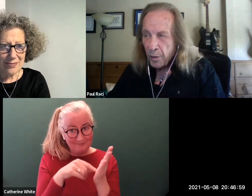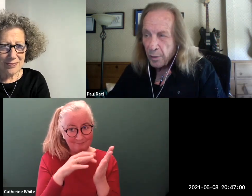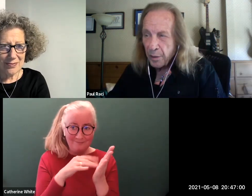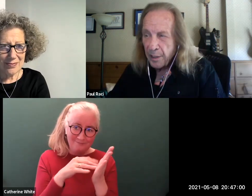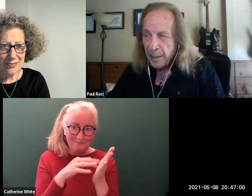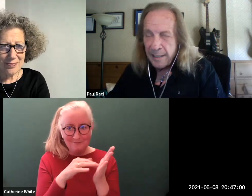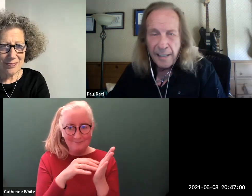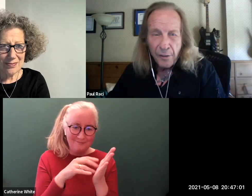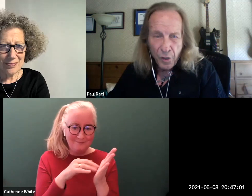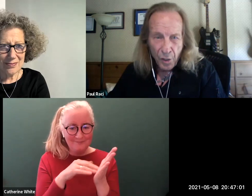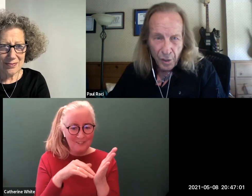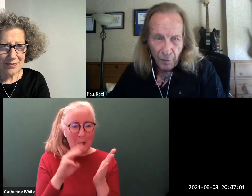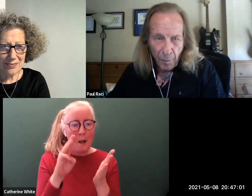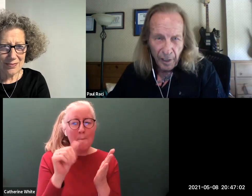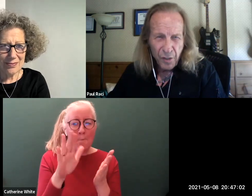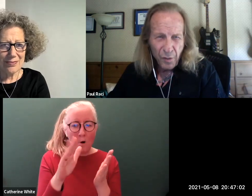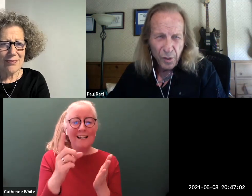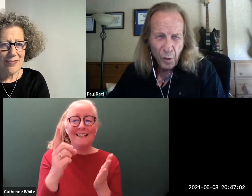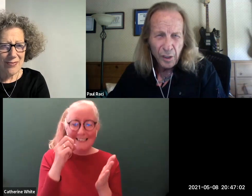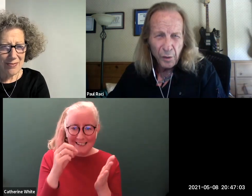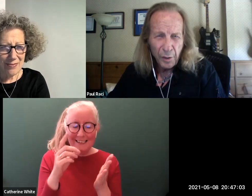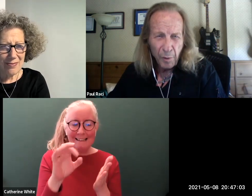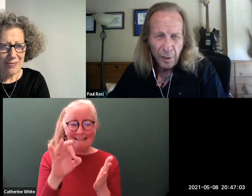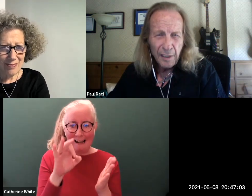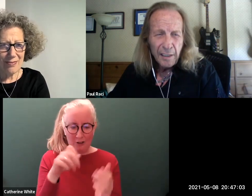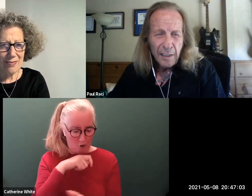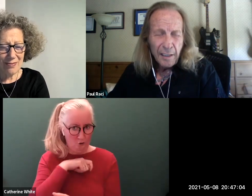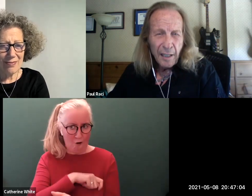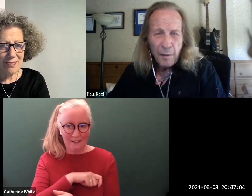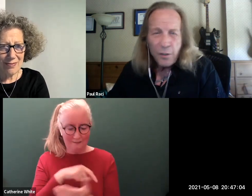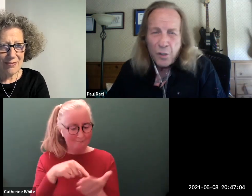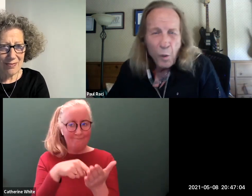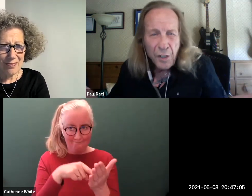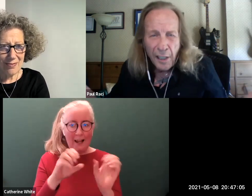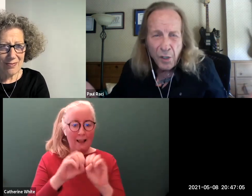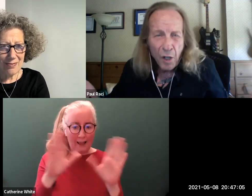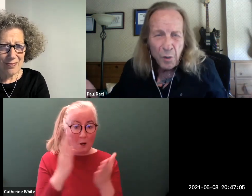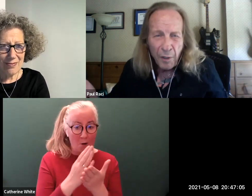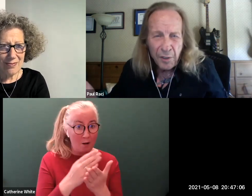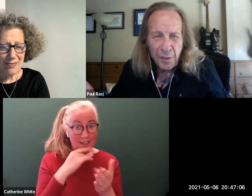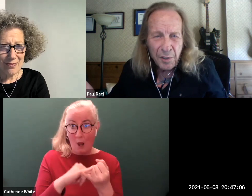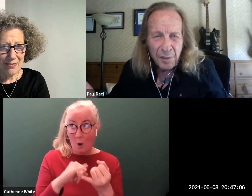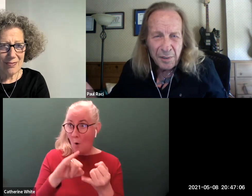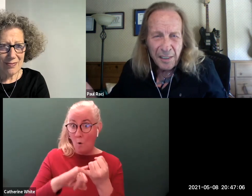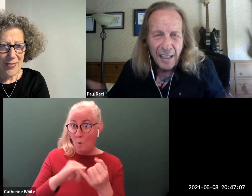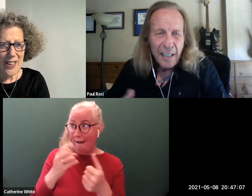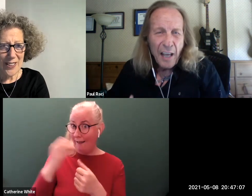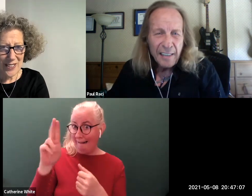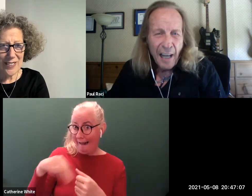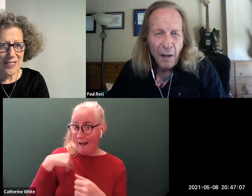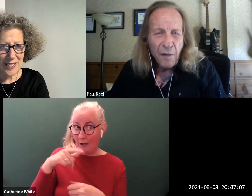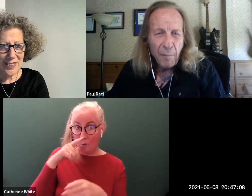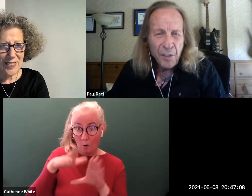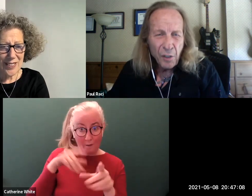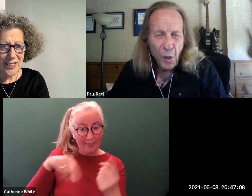right. He did get the trust of everybody. That's so clear in the book. Mm. There's who else can I talk to about this? Yeah. And